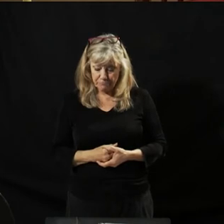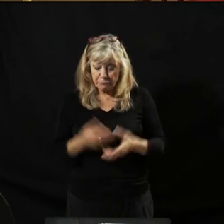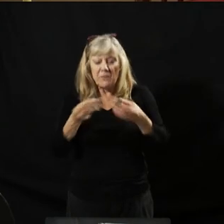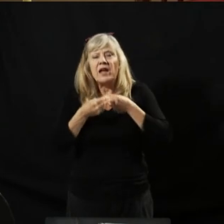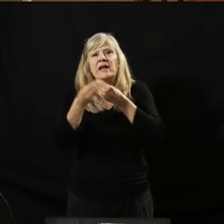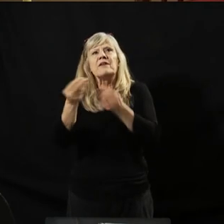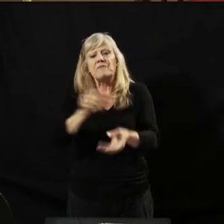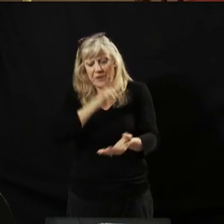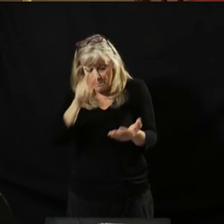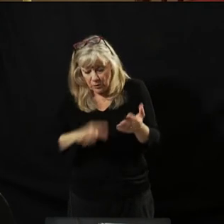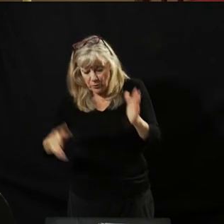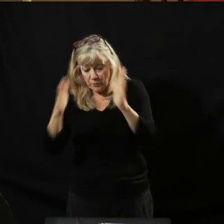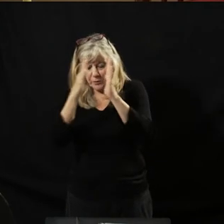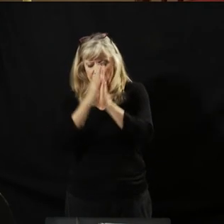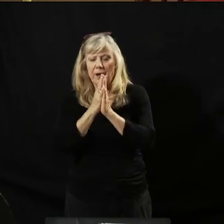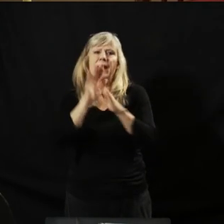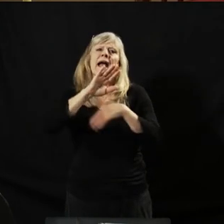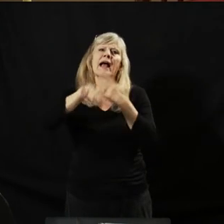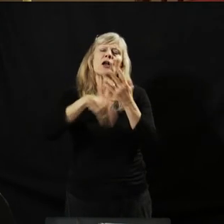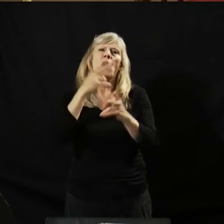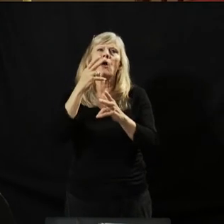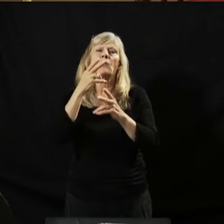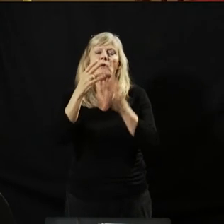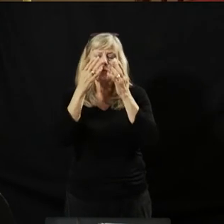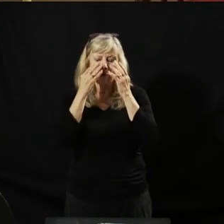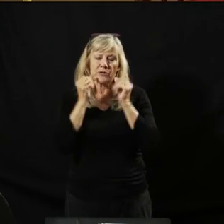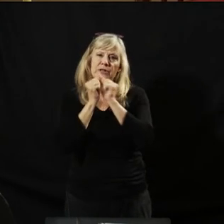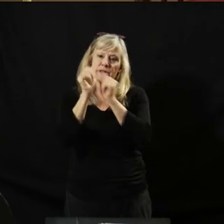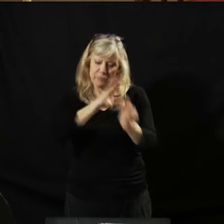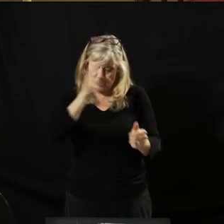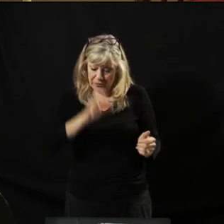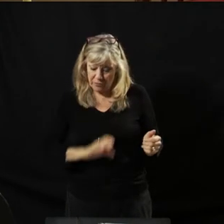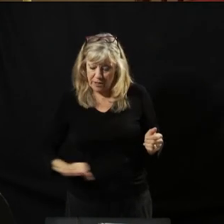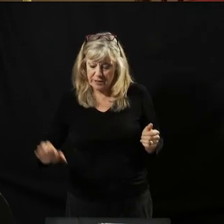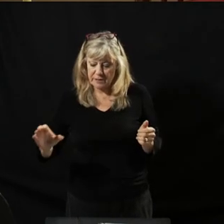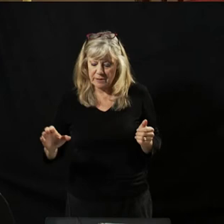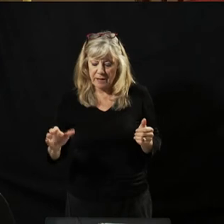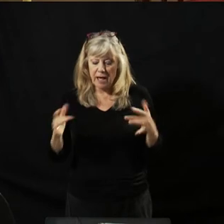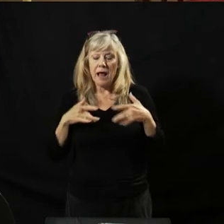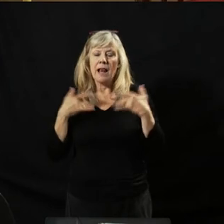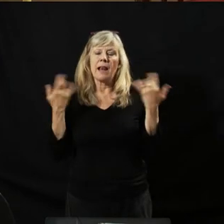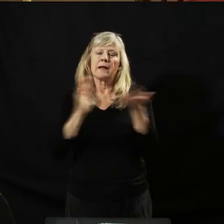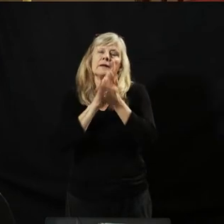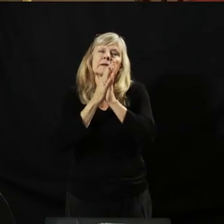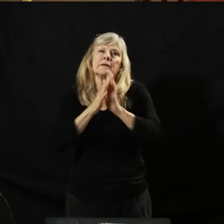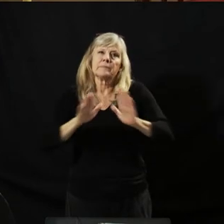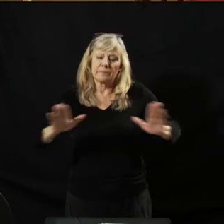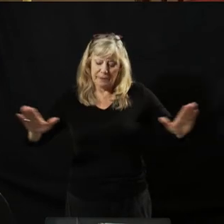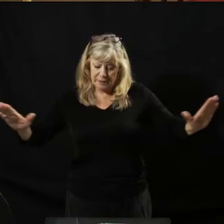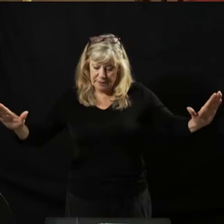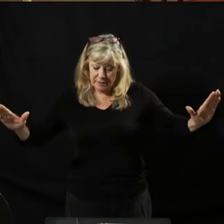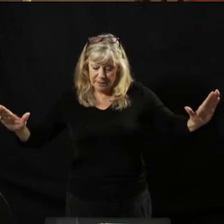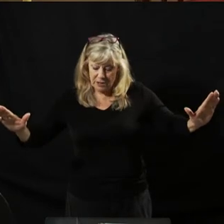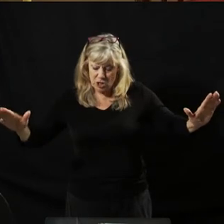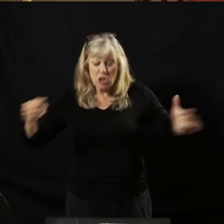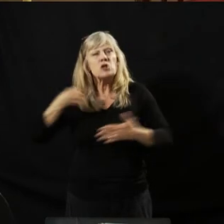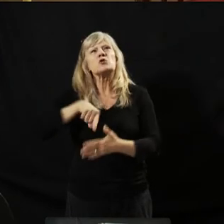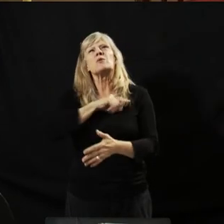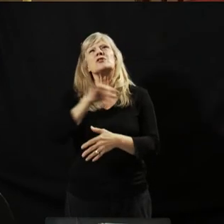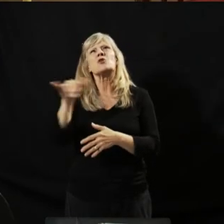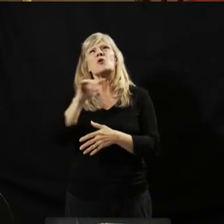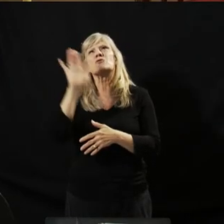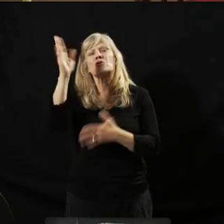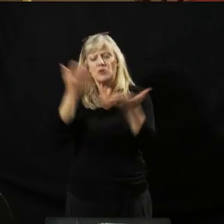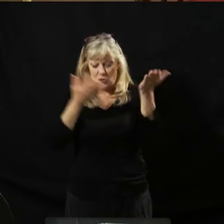Grant them, O Lord, we pray, and all who sleep in Christ, a place of refreshment, light, and peace. To us also, your